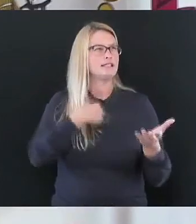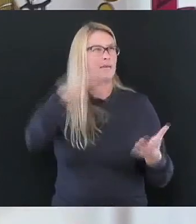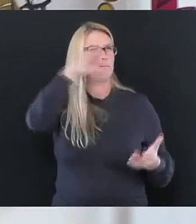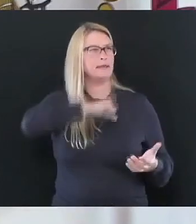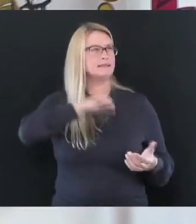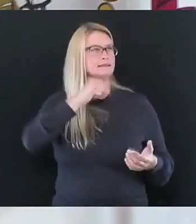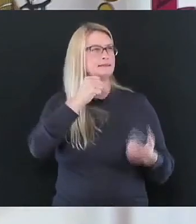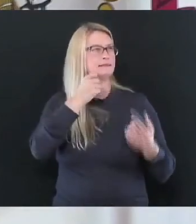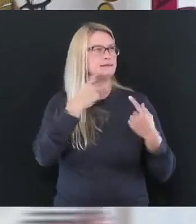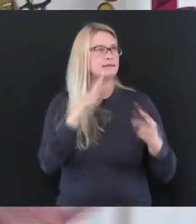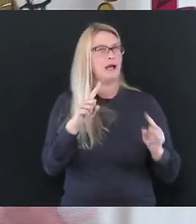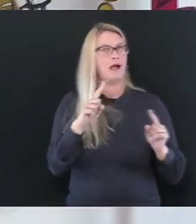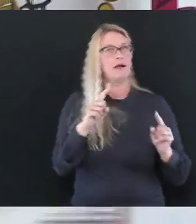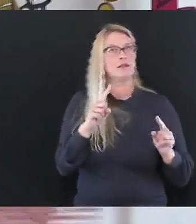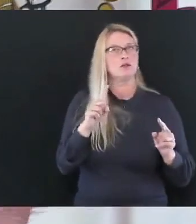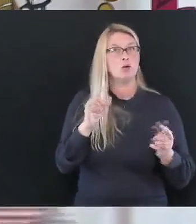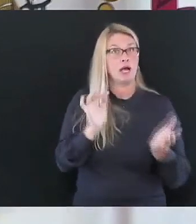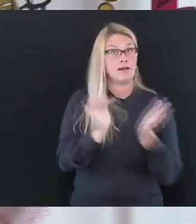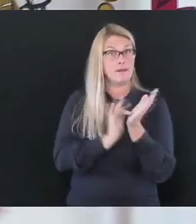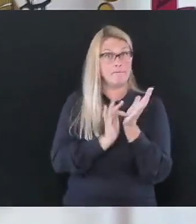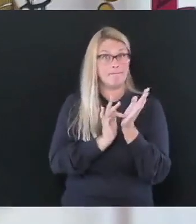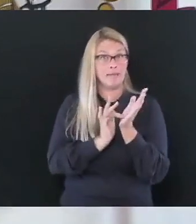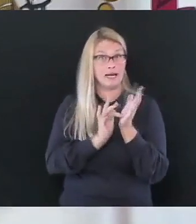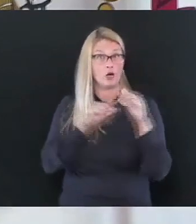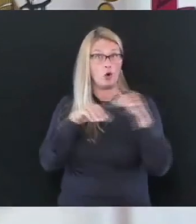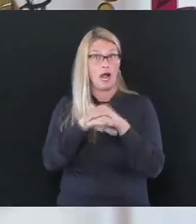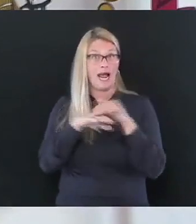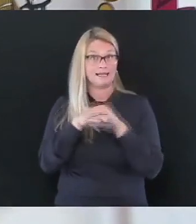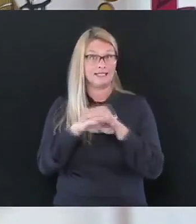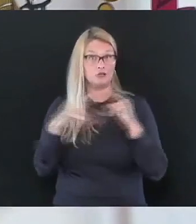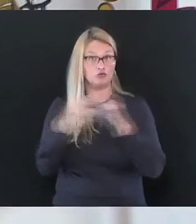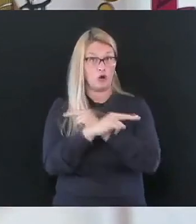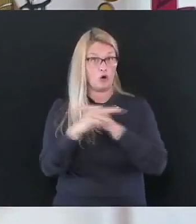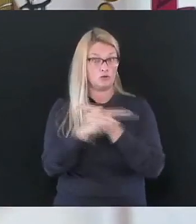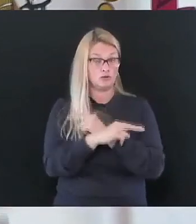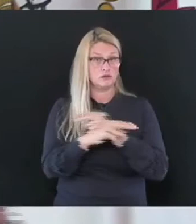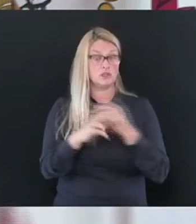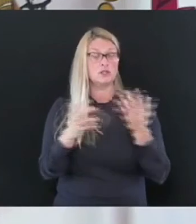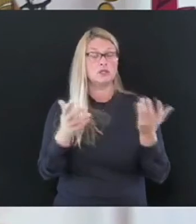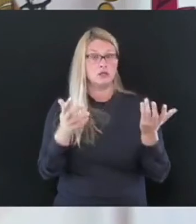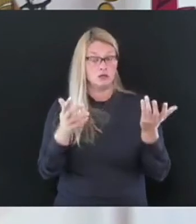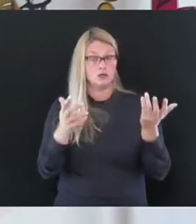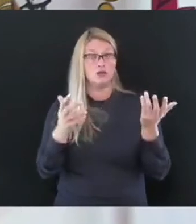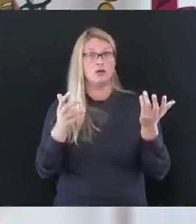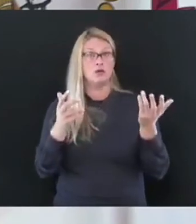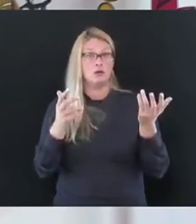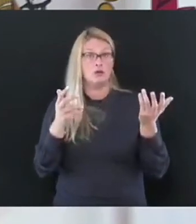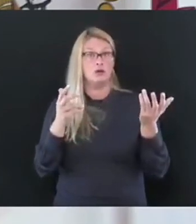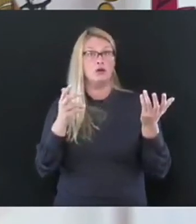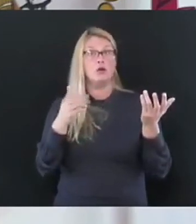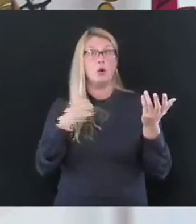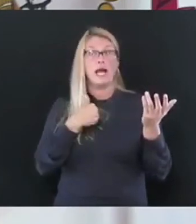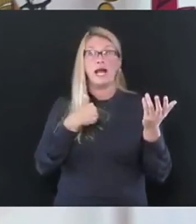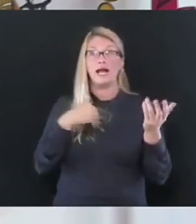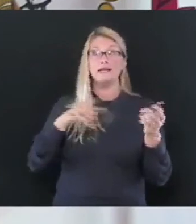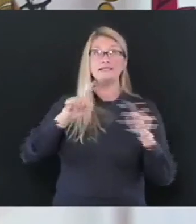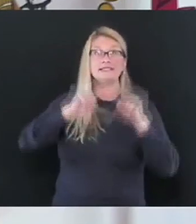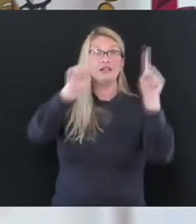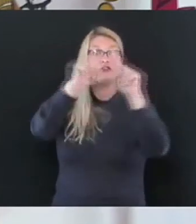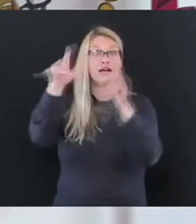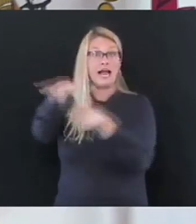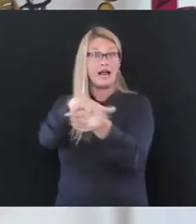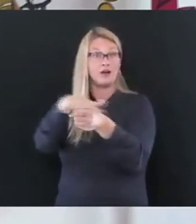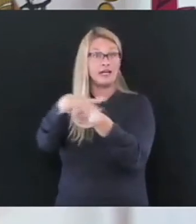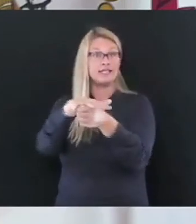we had our medical access roads. We had areas across our